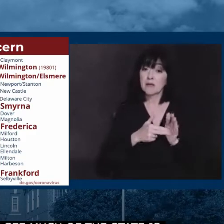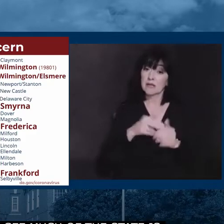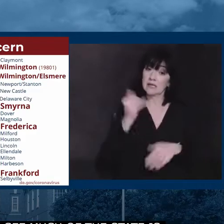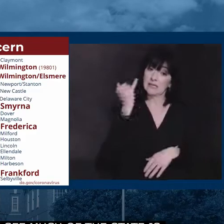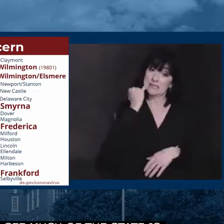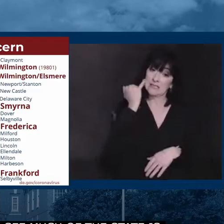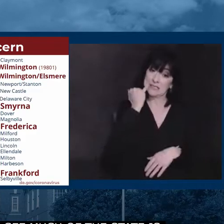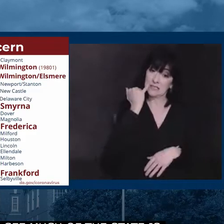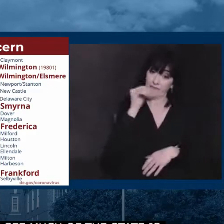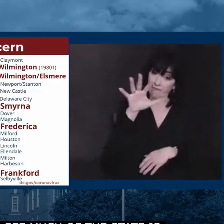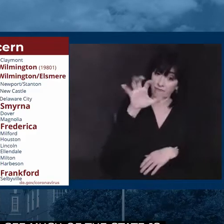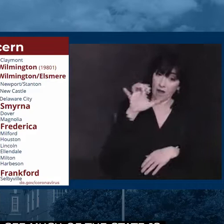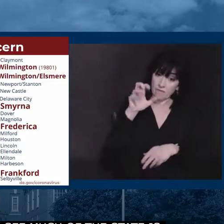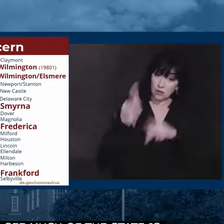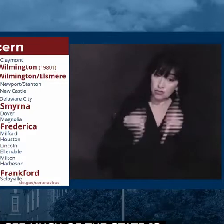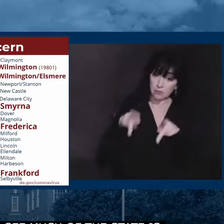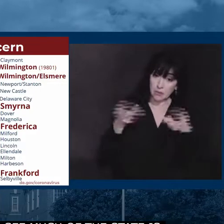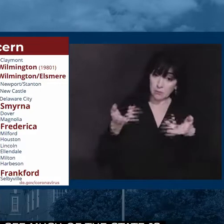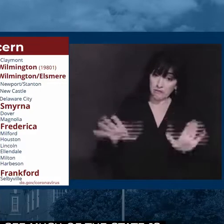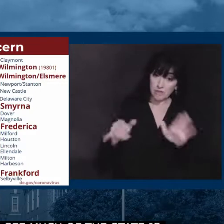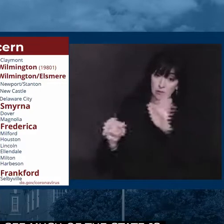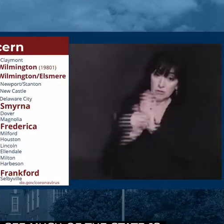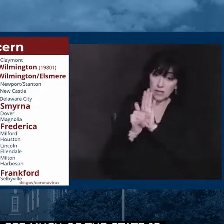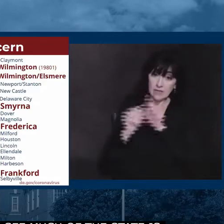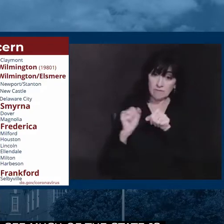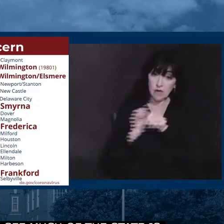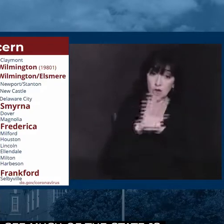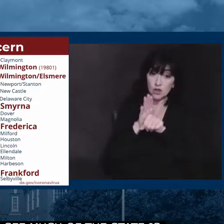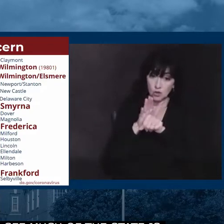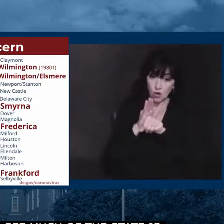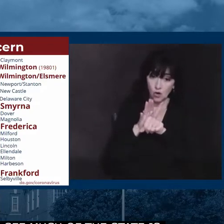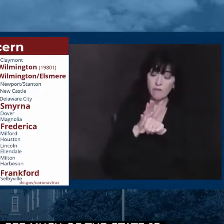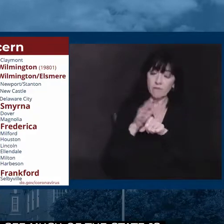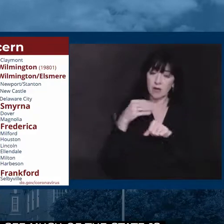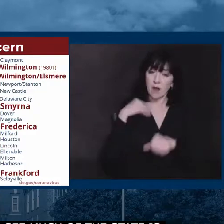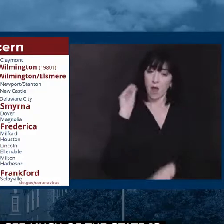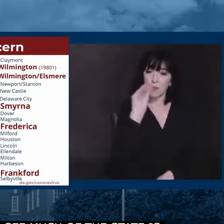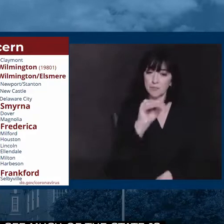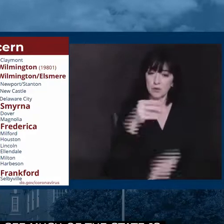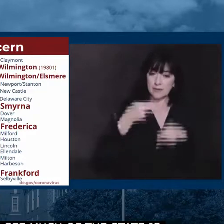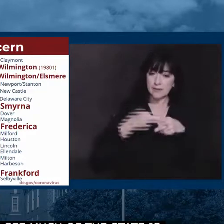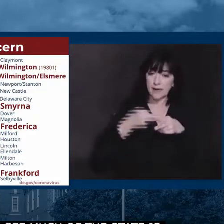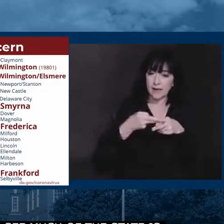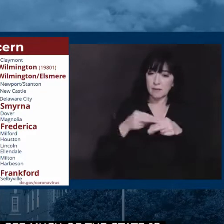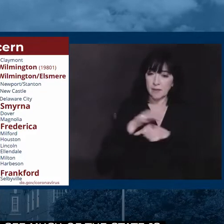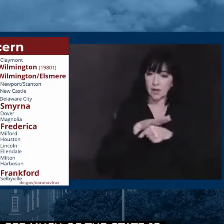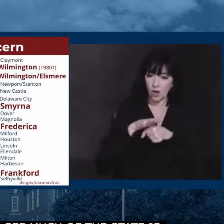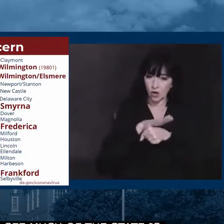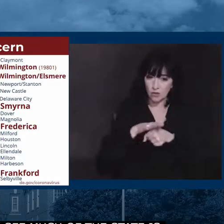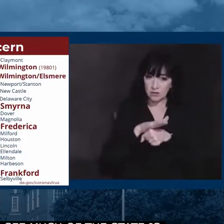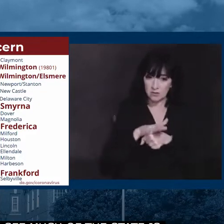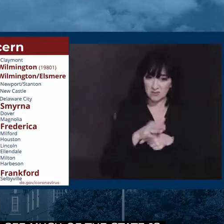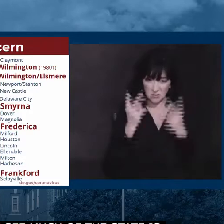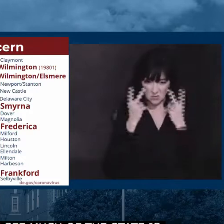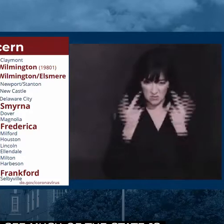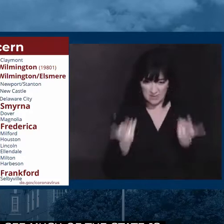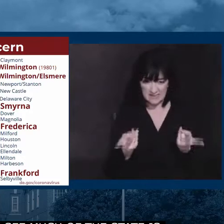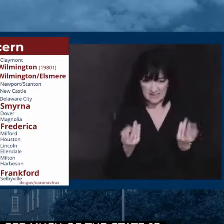again, significant spread of COVID throughout our state. There's no area of the state that